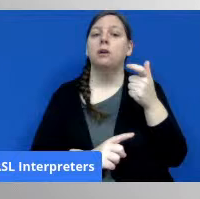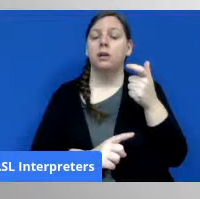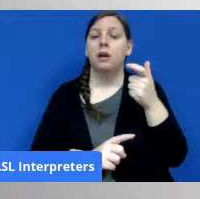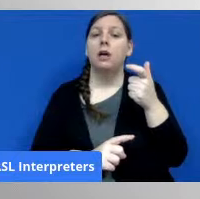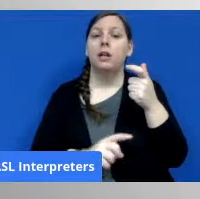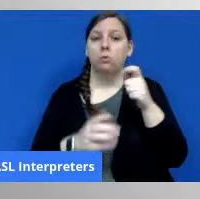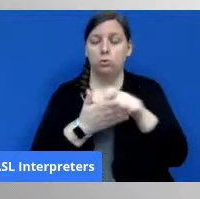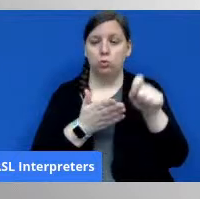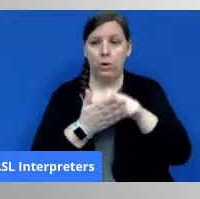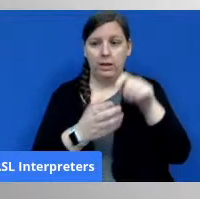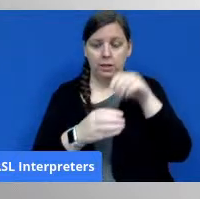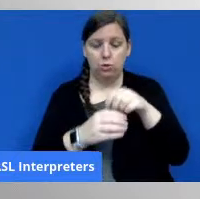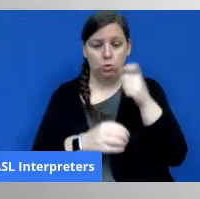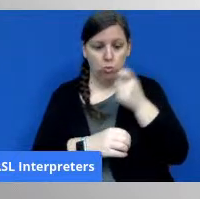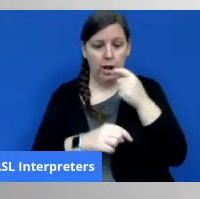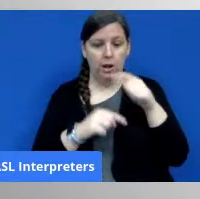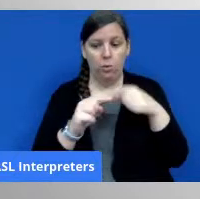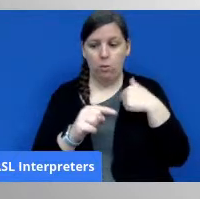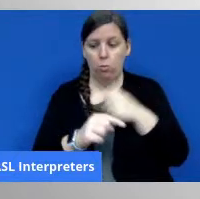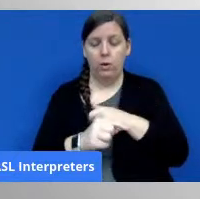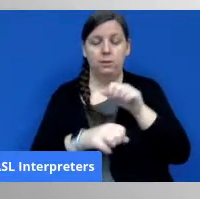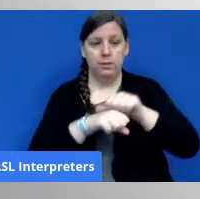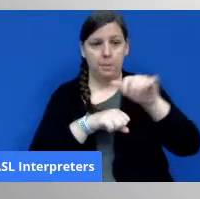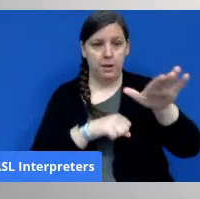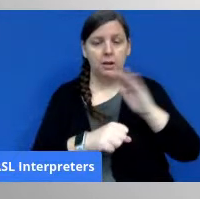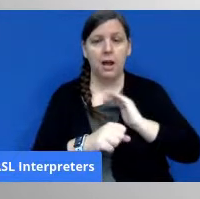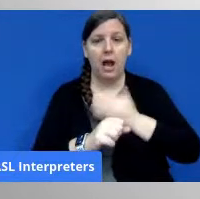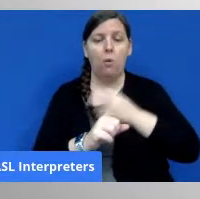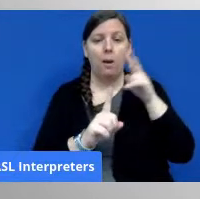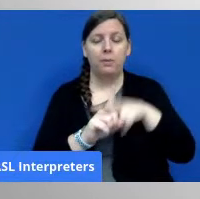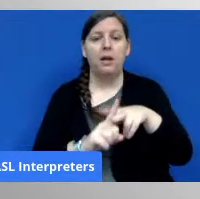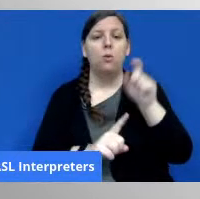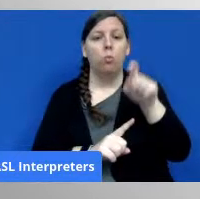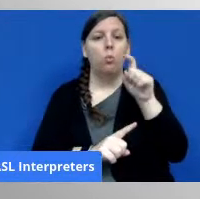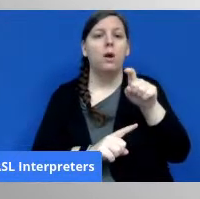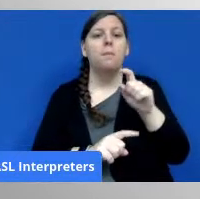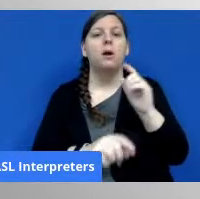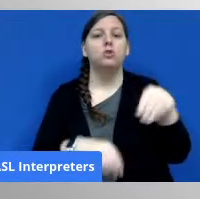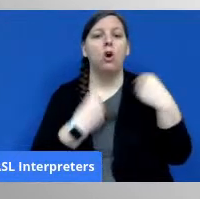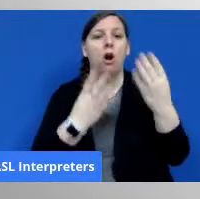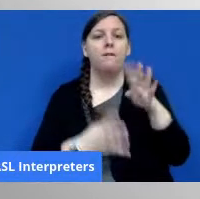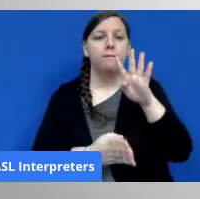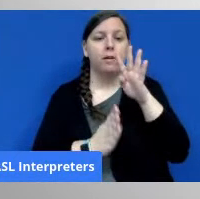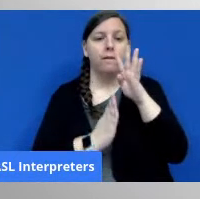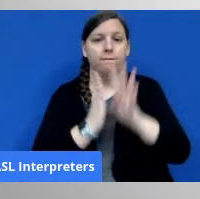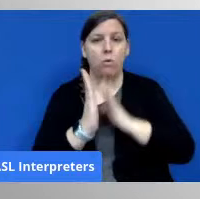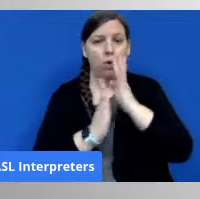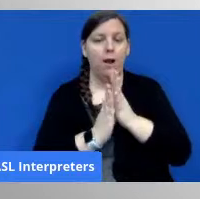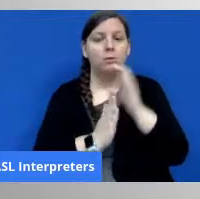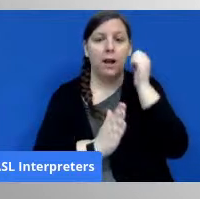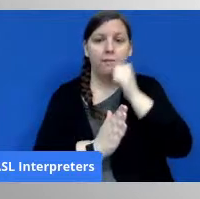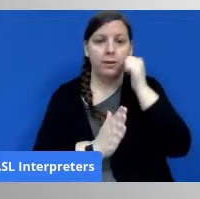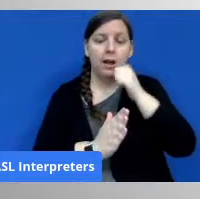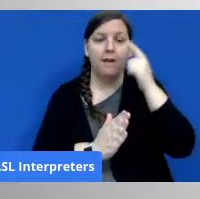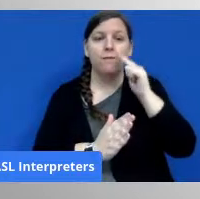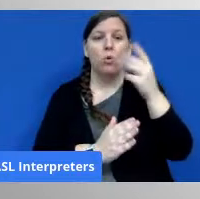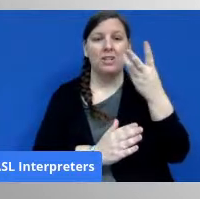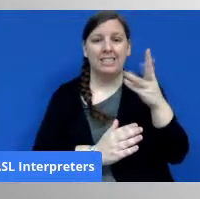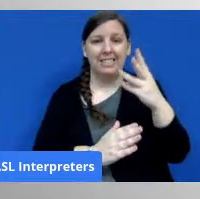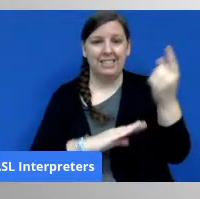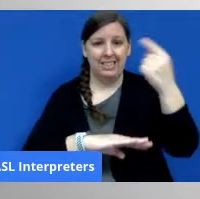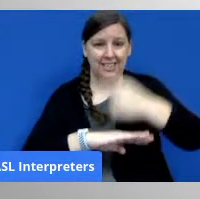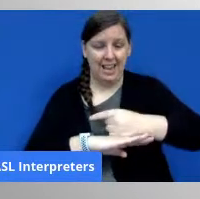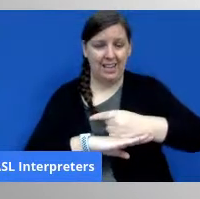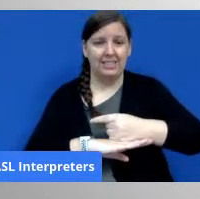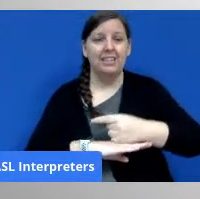the grant when we submitted our application. We must offer 4 hours per day for 16 days. The days vary